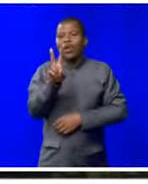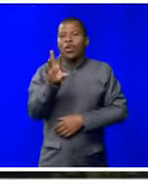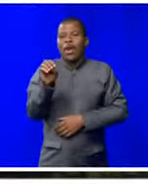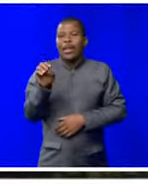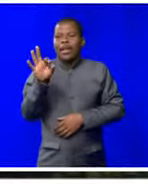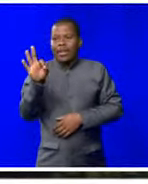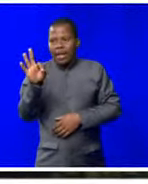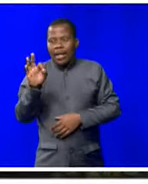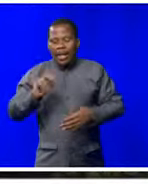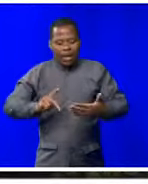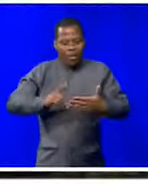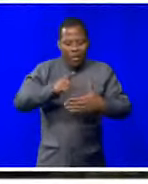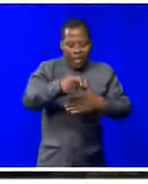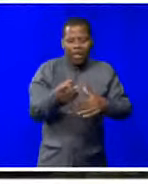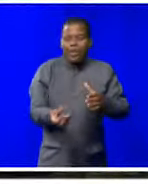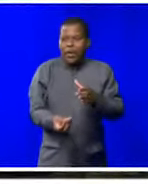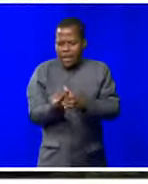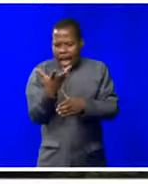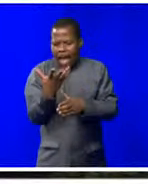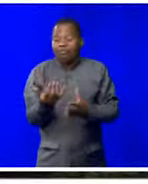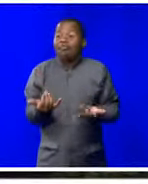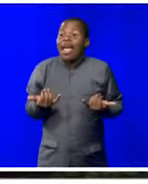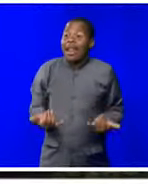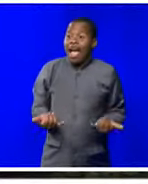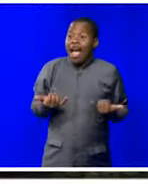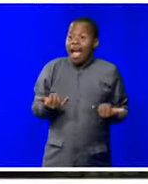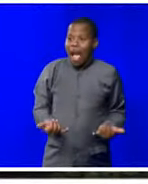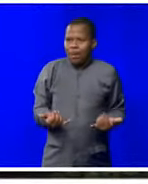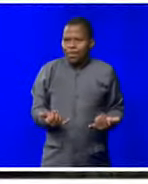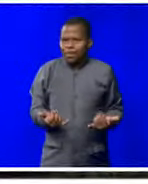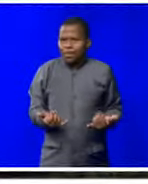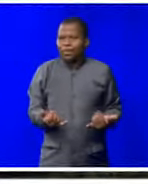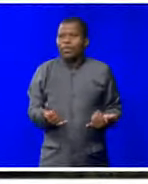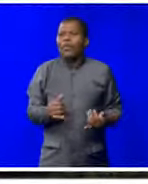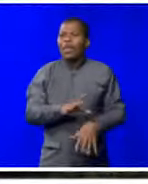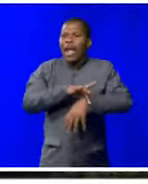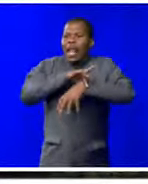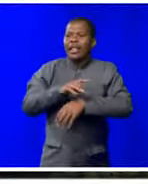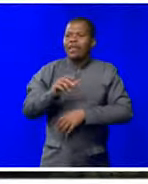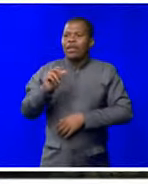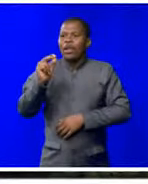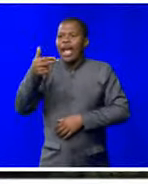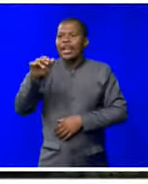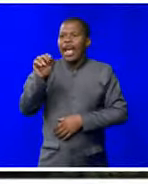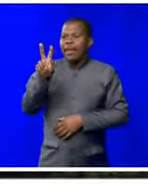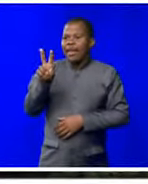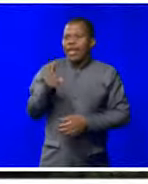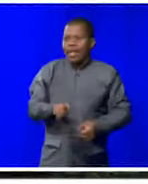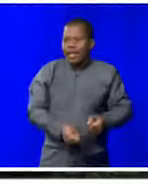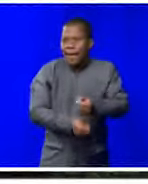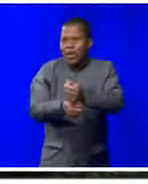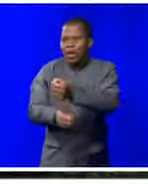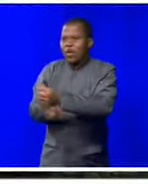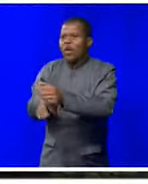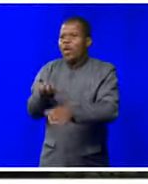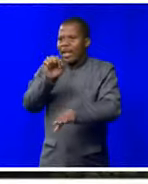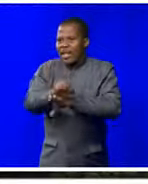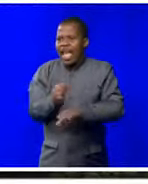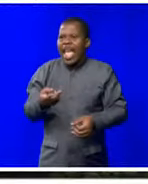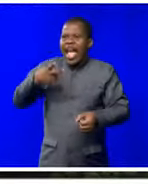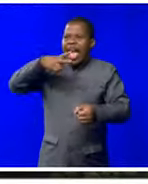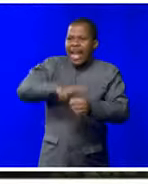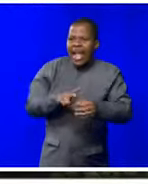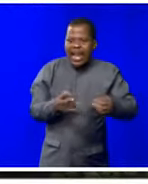2003. This time, it was to assist with HIV and AIDS prevention efforts, working hand in hand with